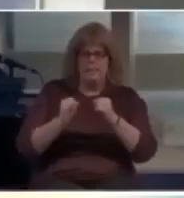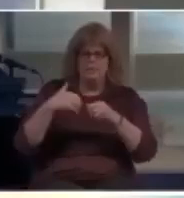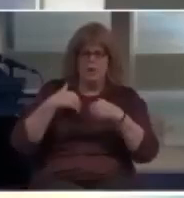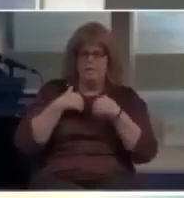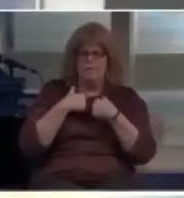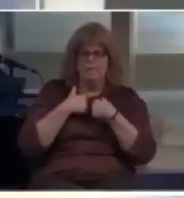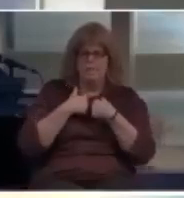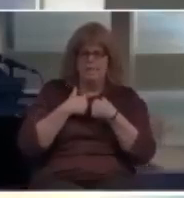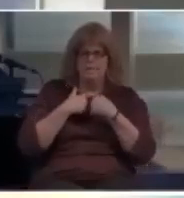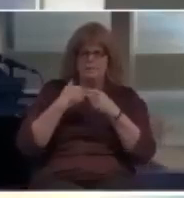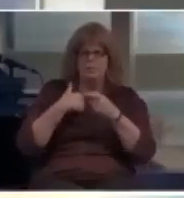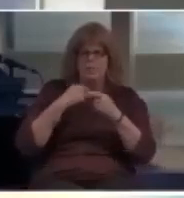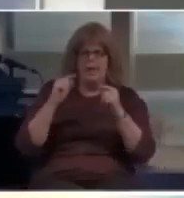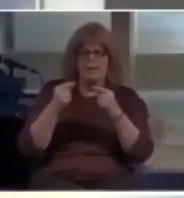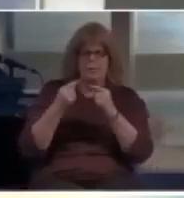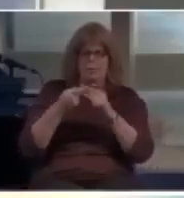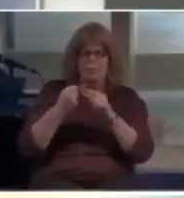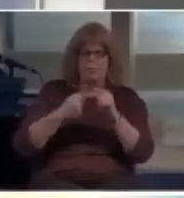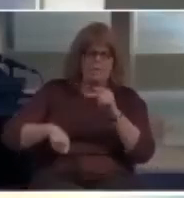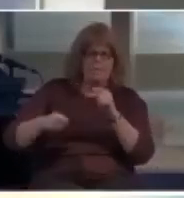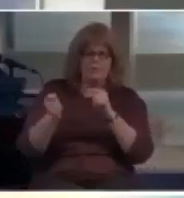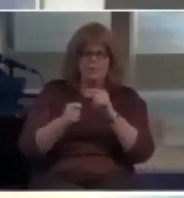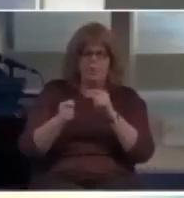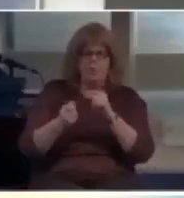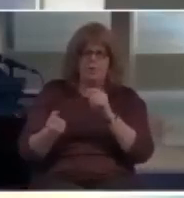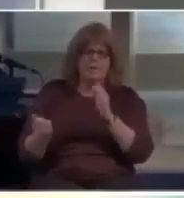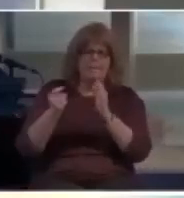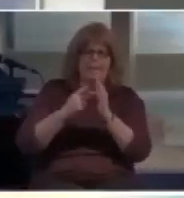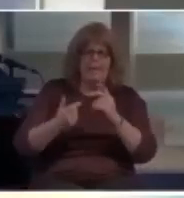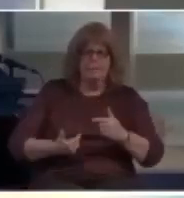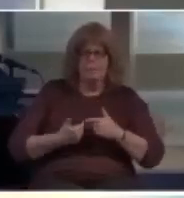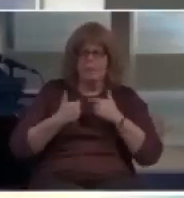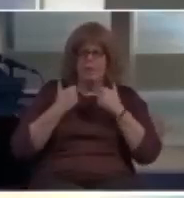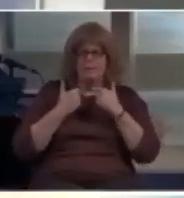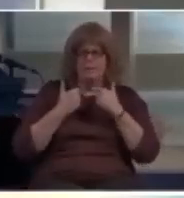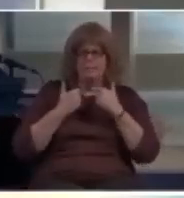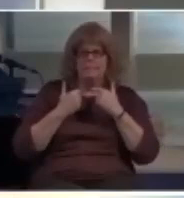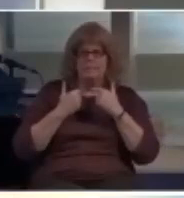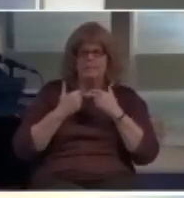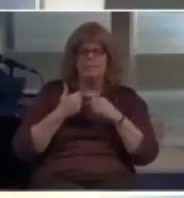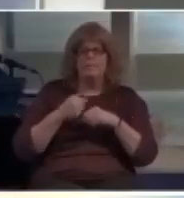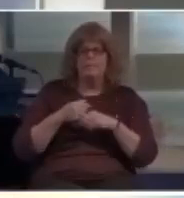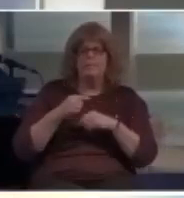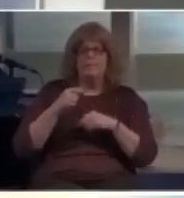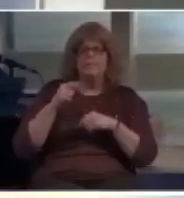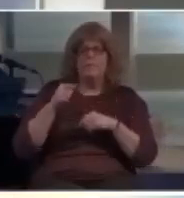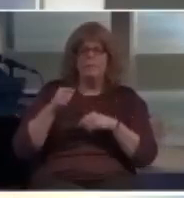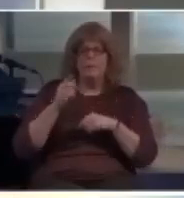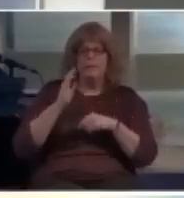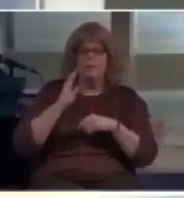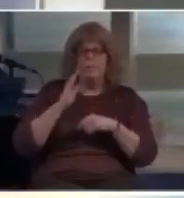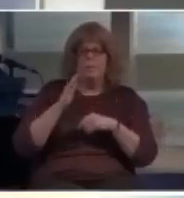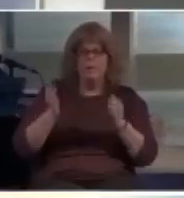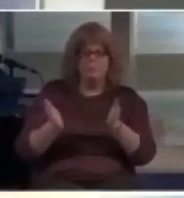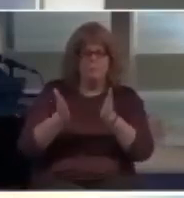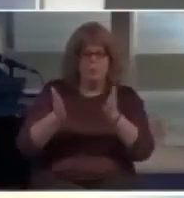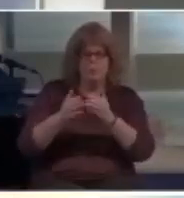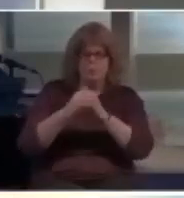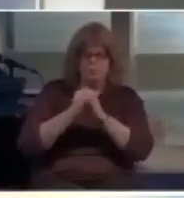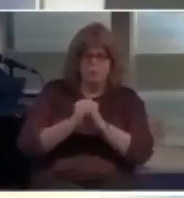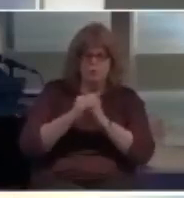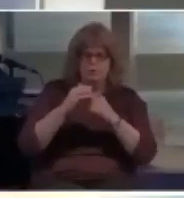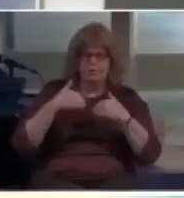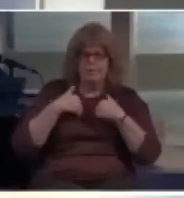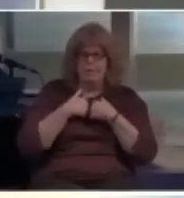beast who had the wound of the sword and has come to life. And so he is going to encourage worship of